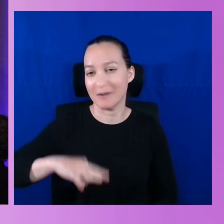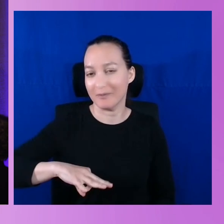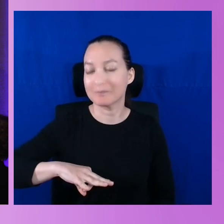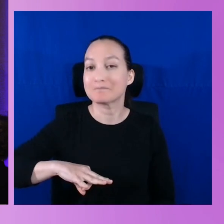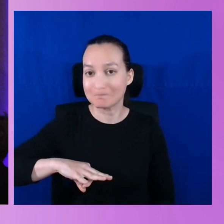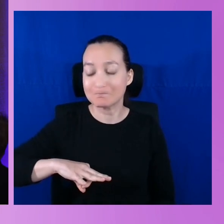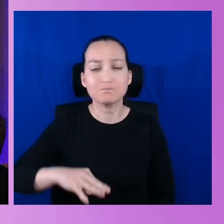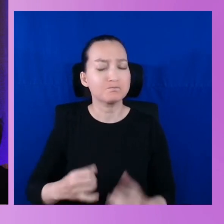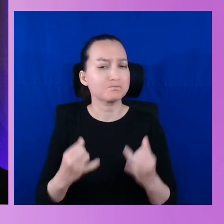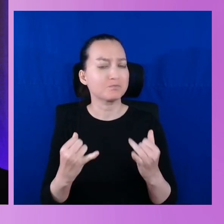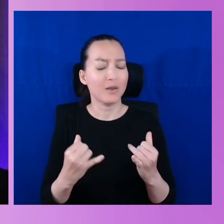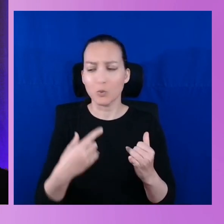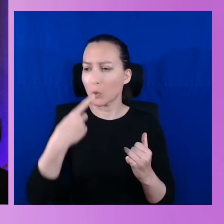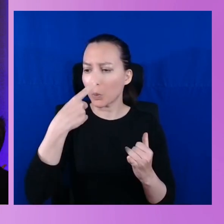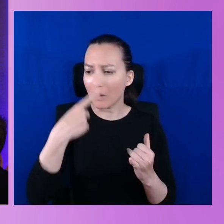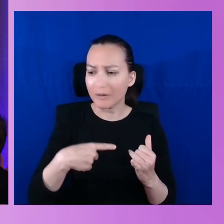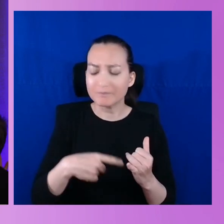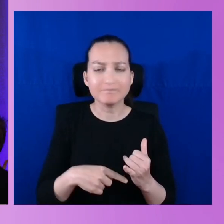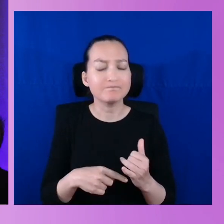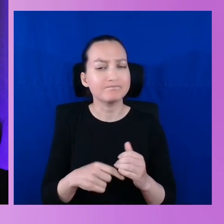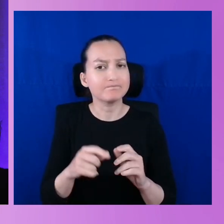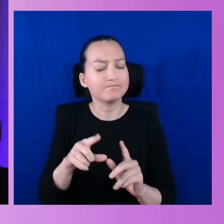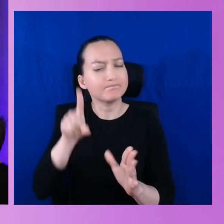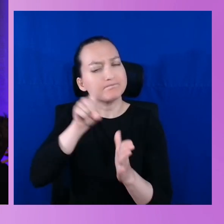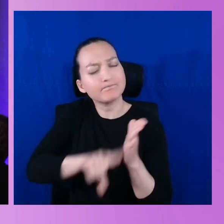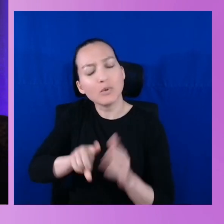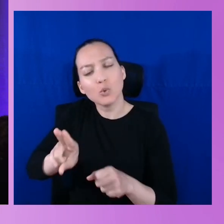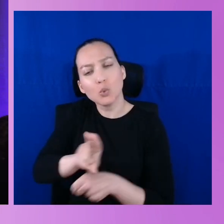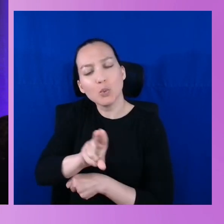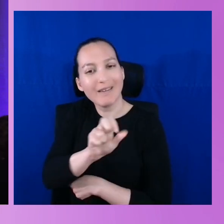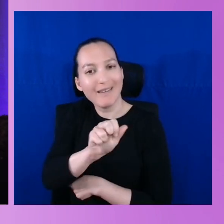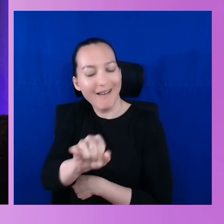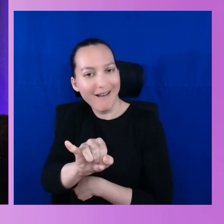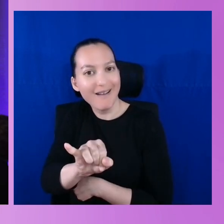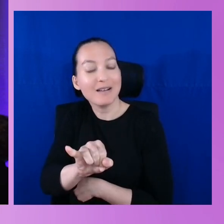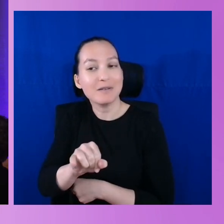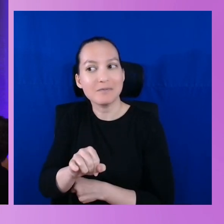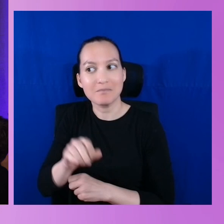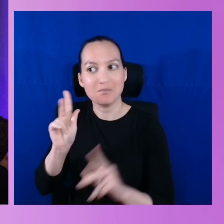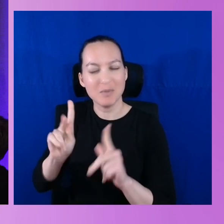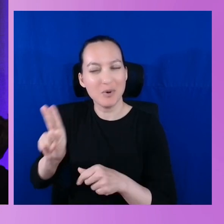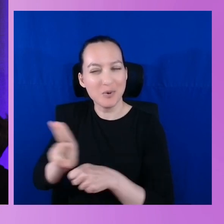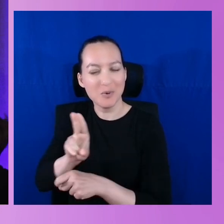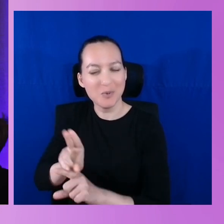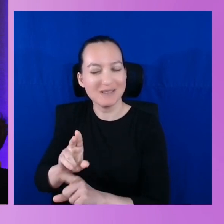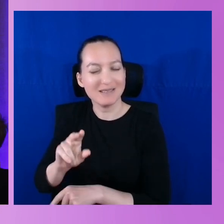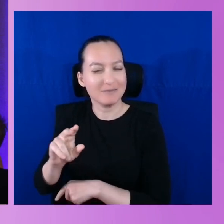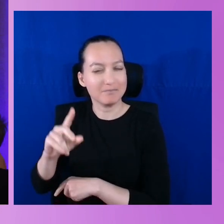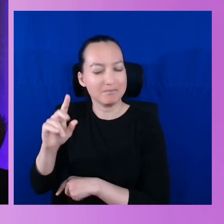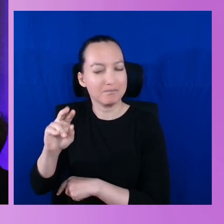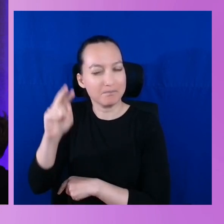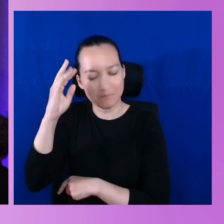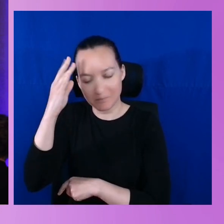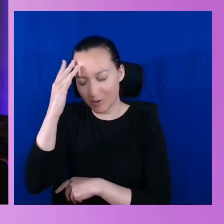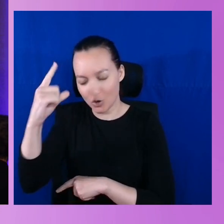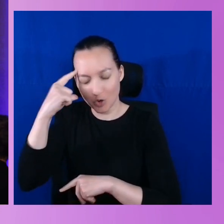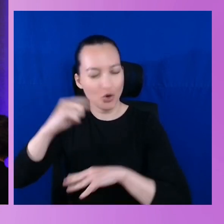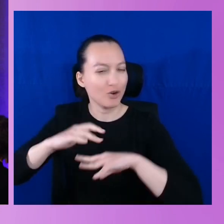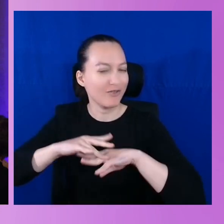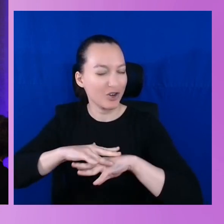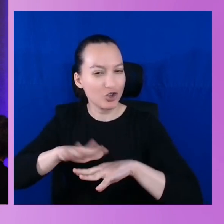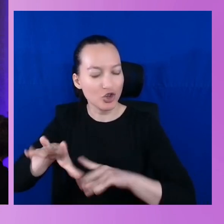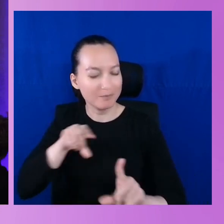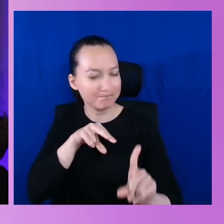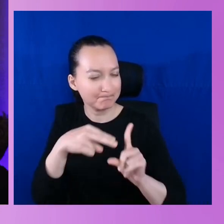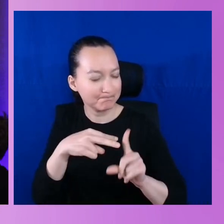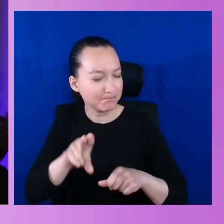I'd love to double click into the use of AI by neurodivergent individuals from your vantage point. As